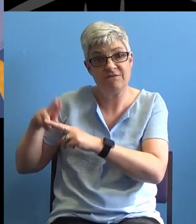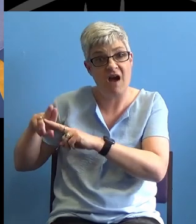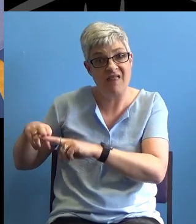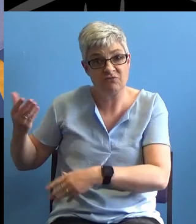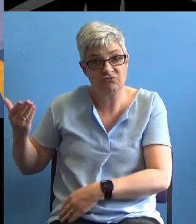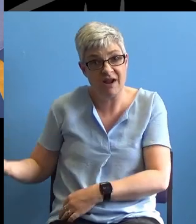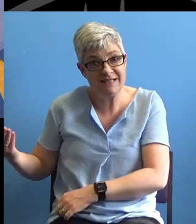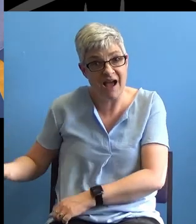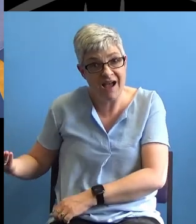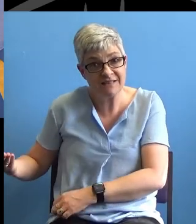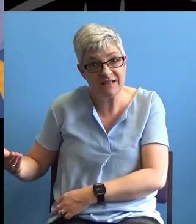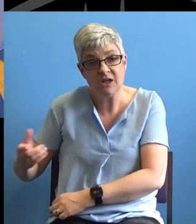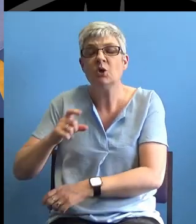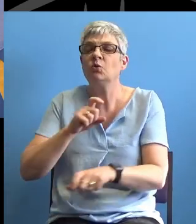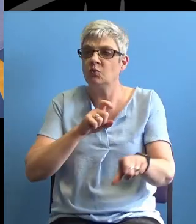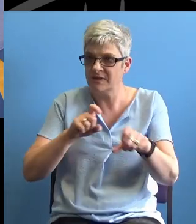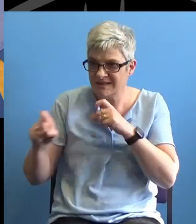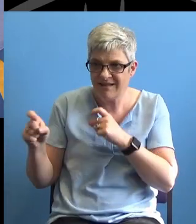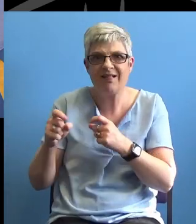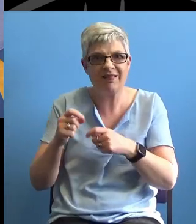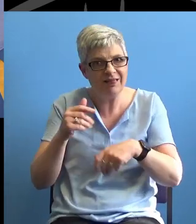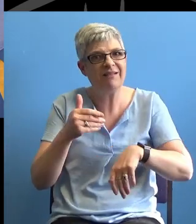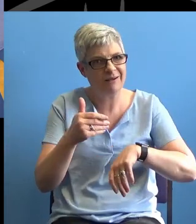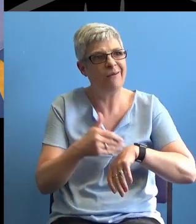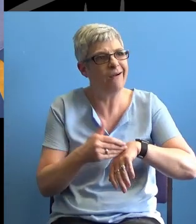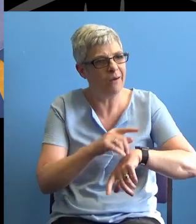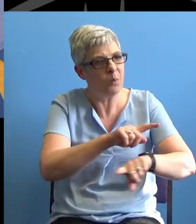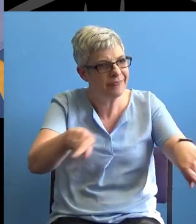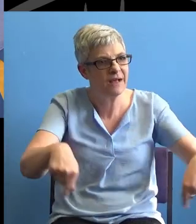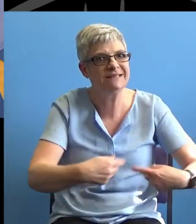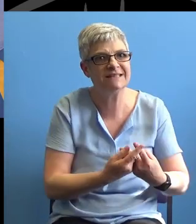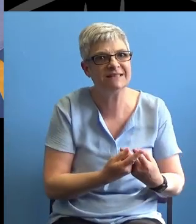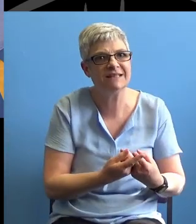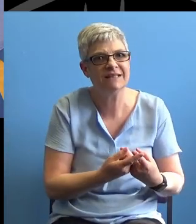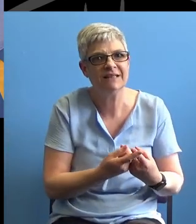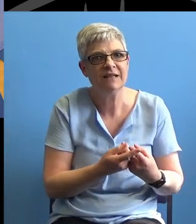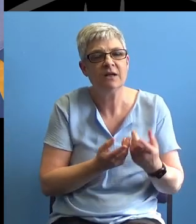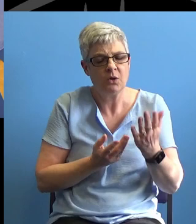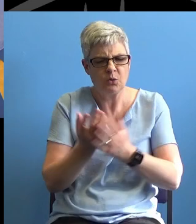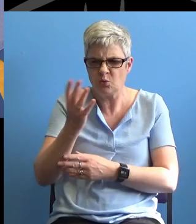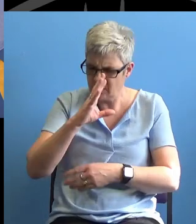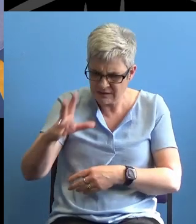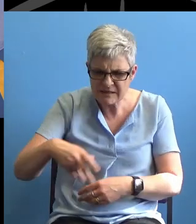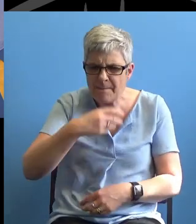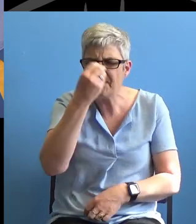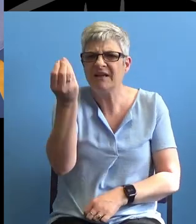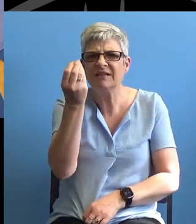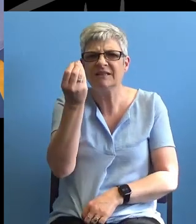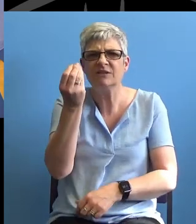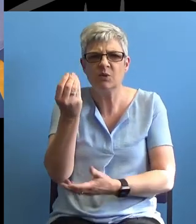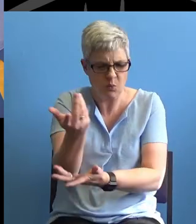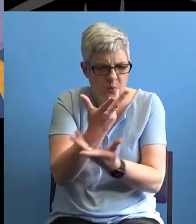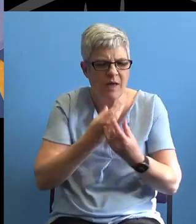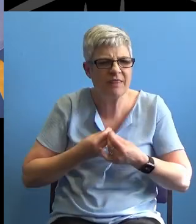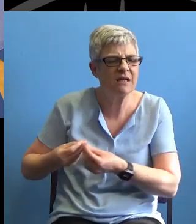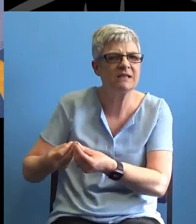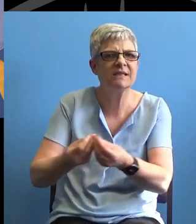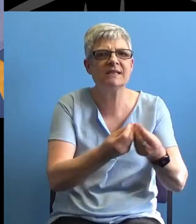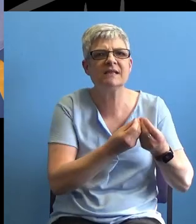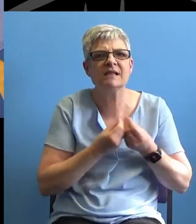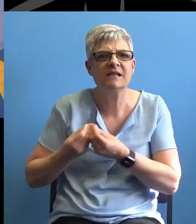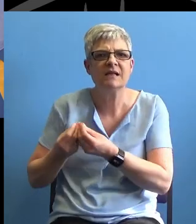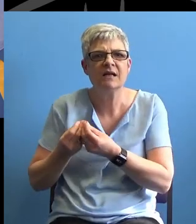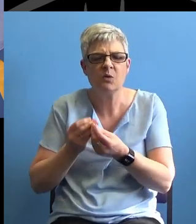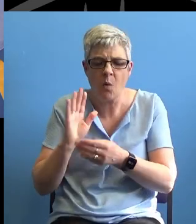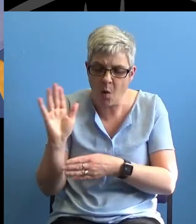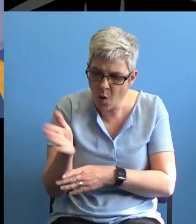hand, you still bother with us. You, through your Spirit, still present with us in all of